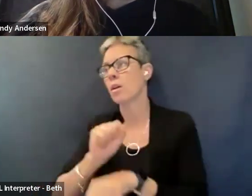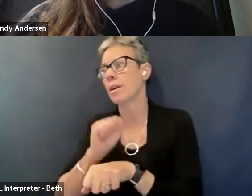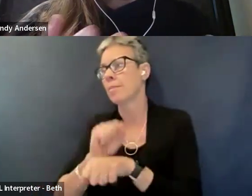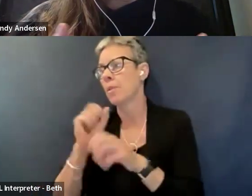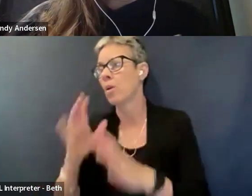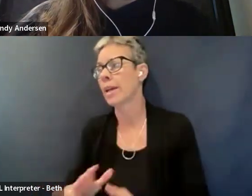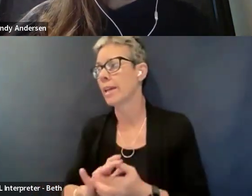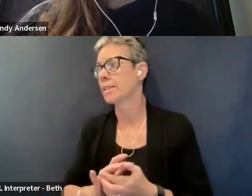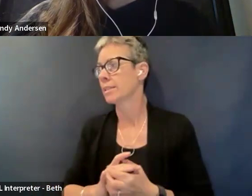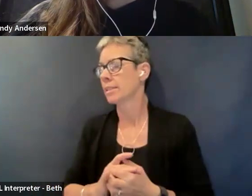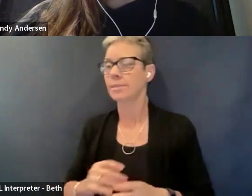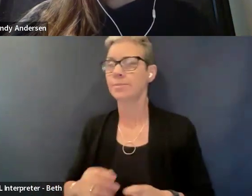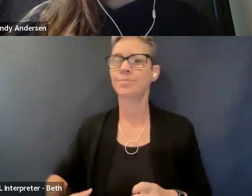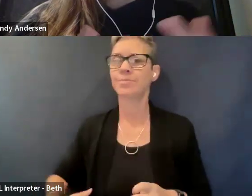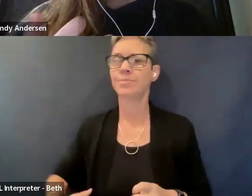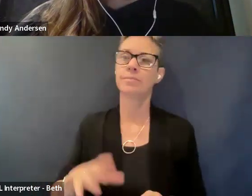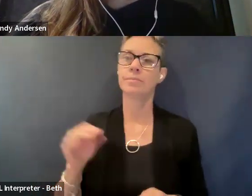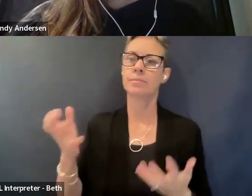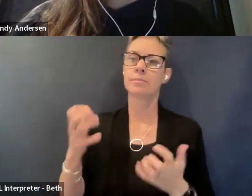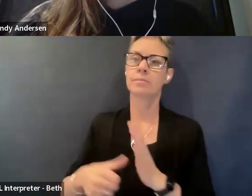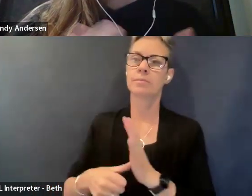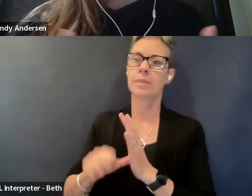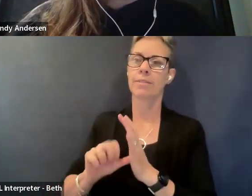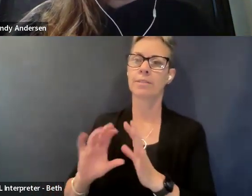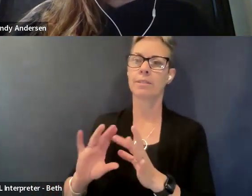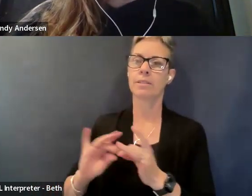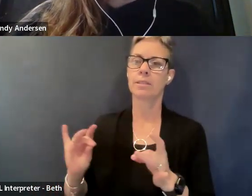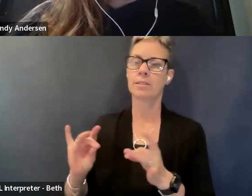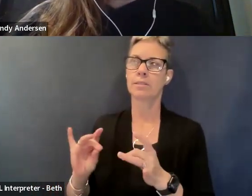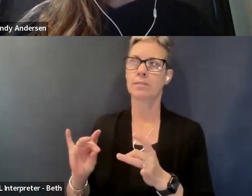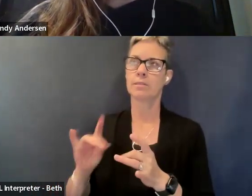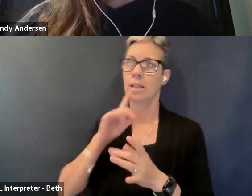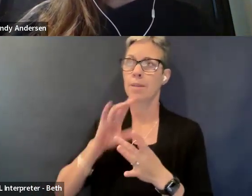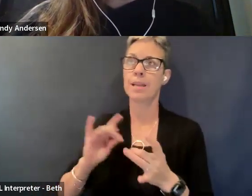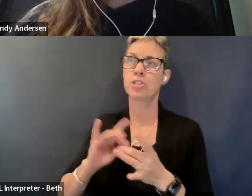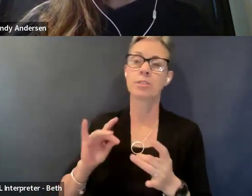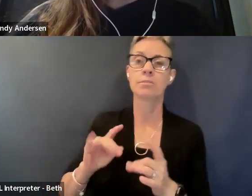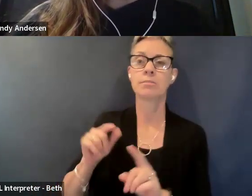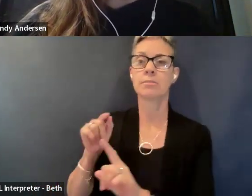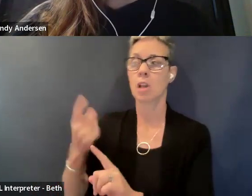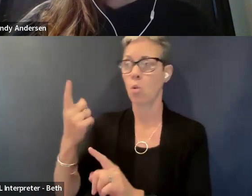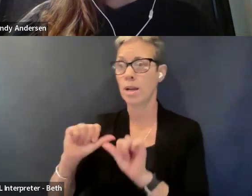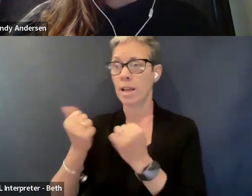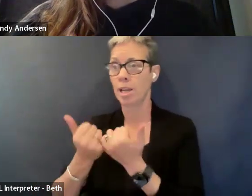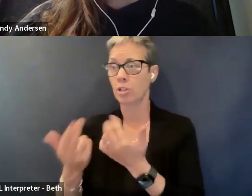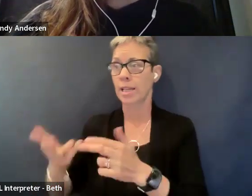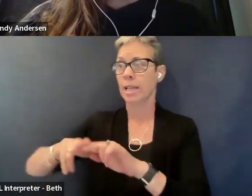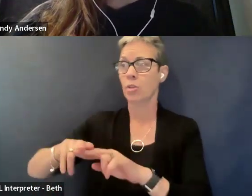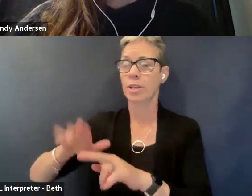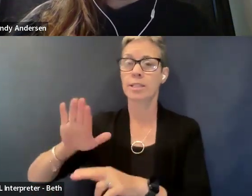And I did like to point out this story that where this one of the agencies increased their starting wage